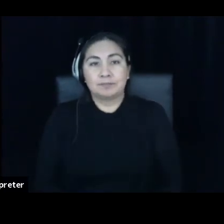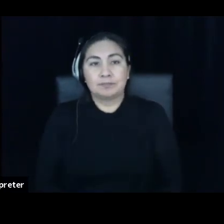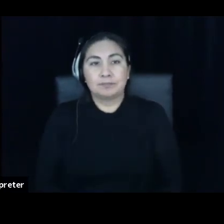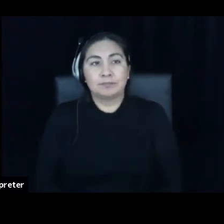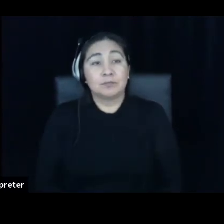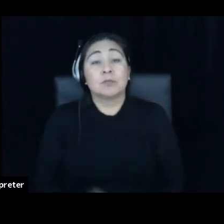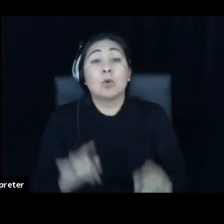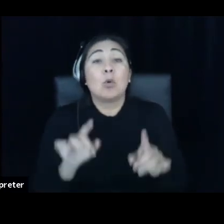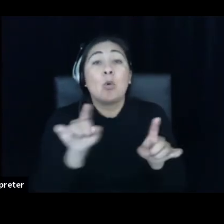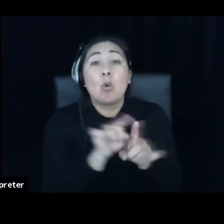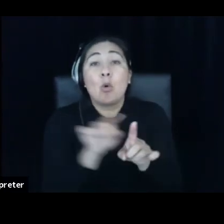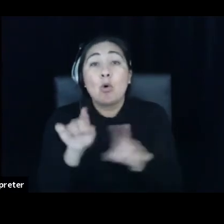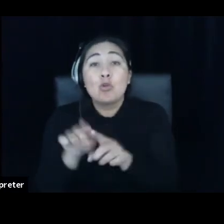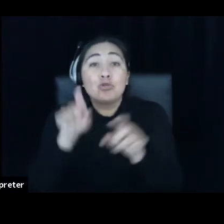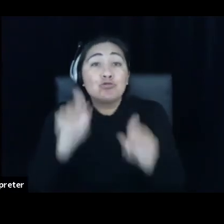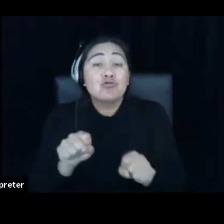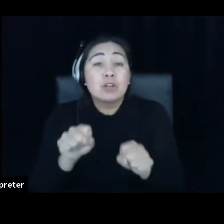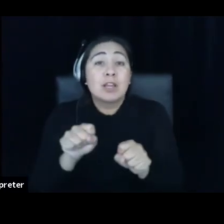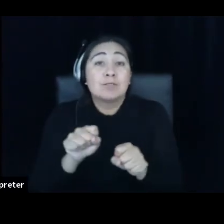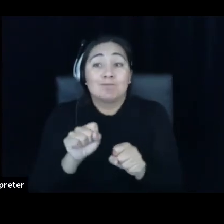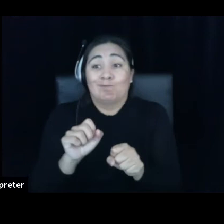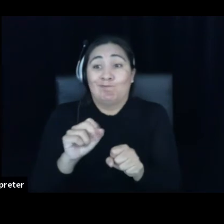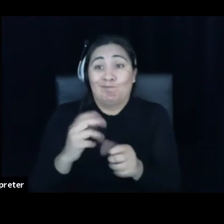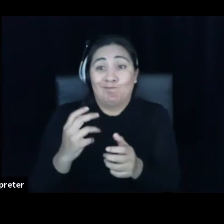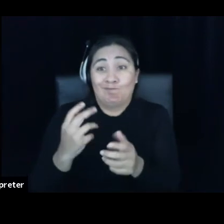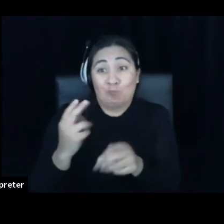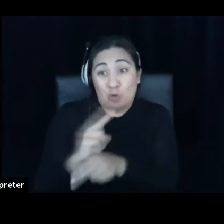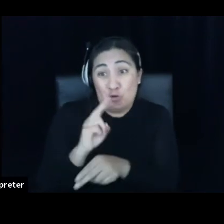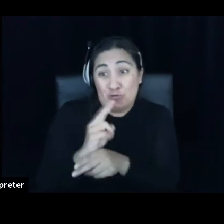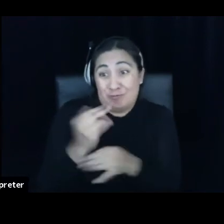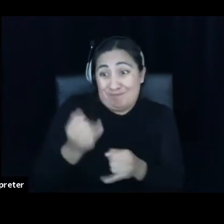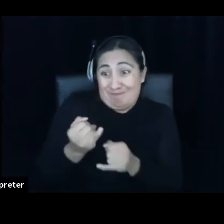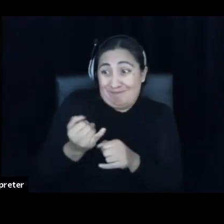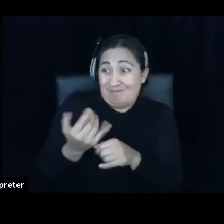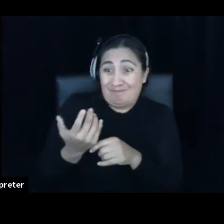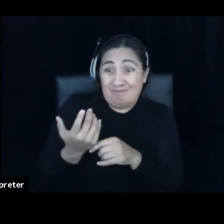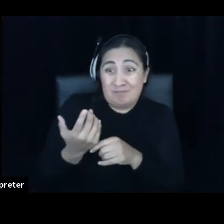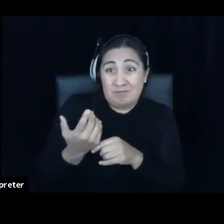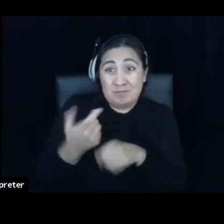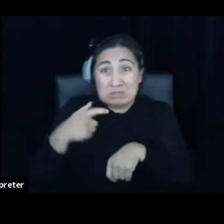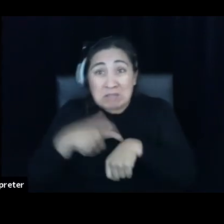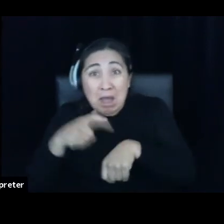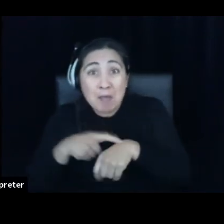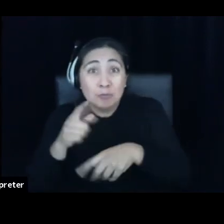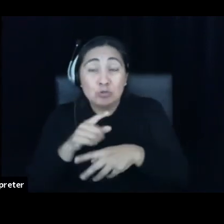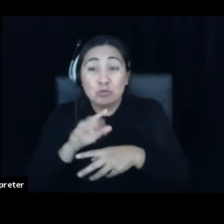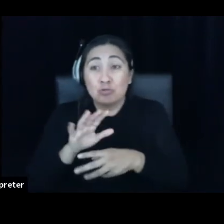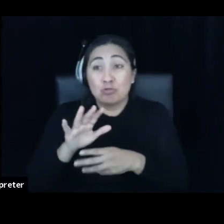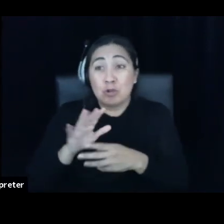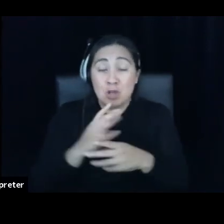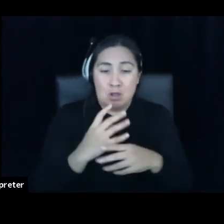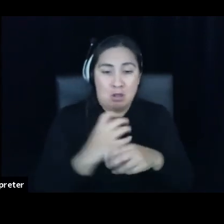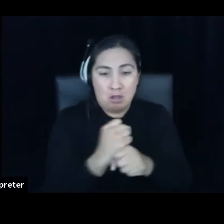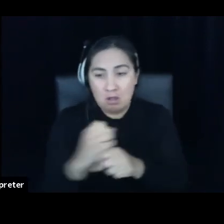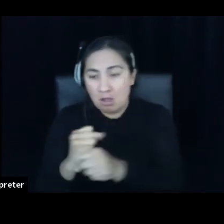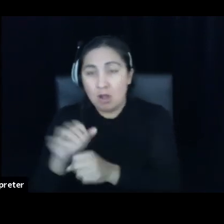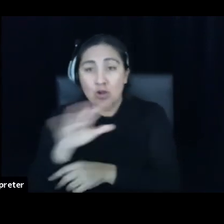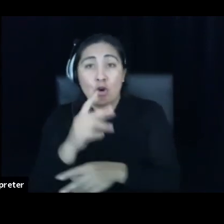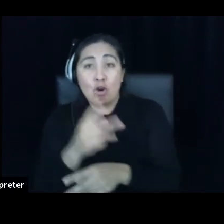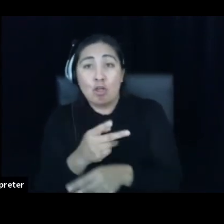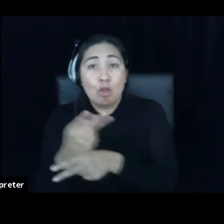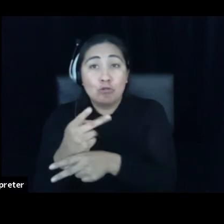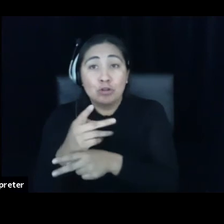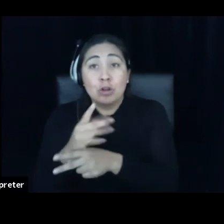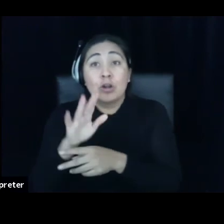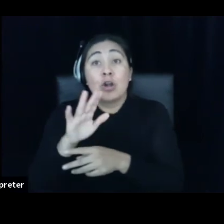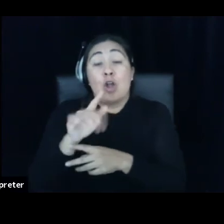You can also use this time to consolidate loans, using a lower interest loan to pay off higher interest